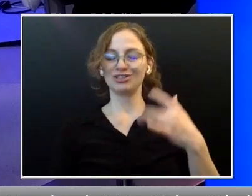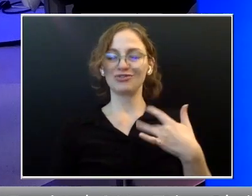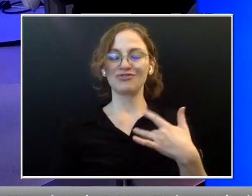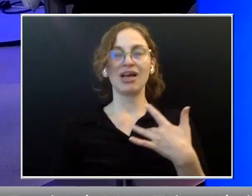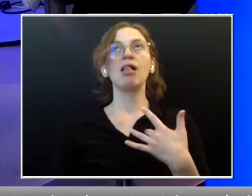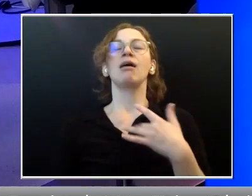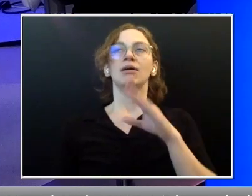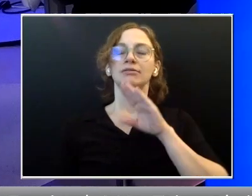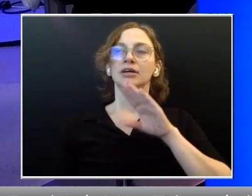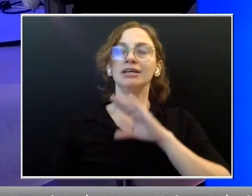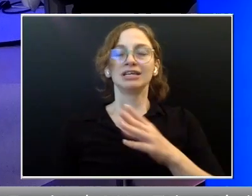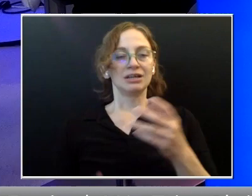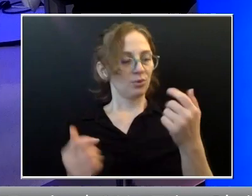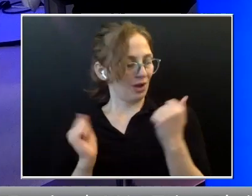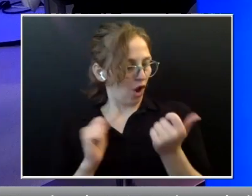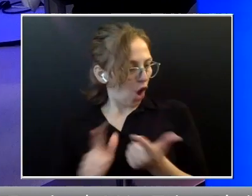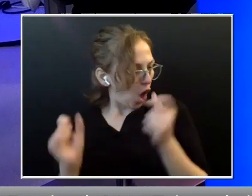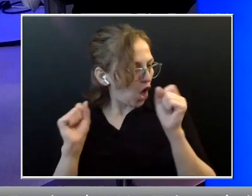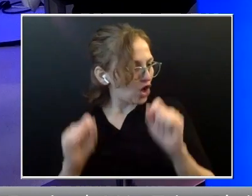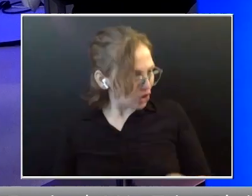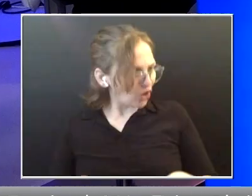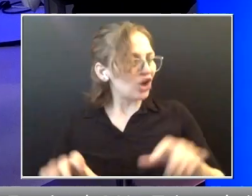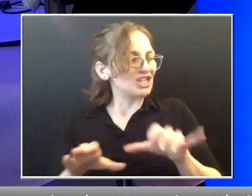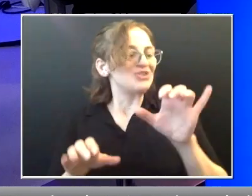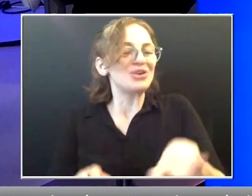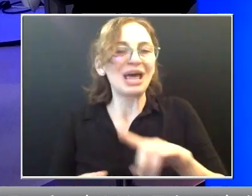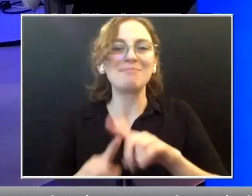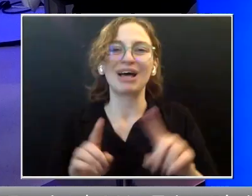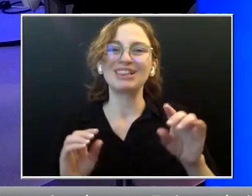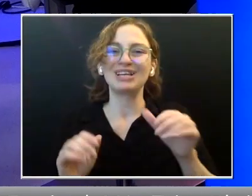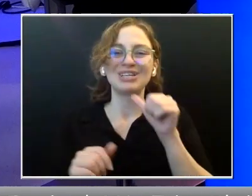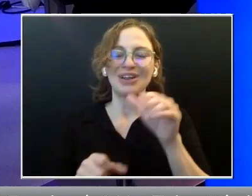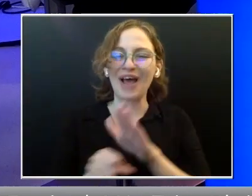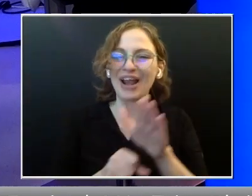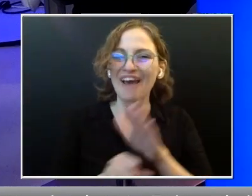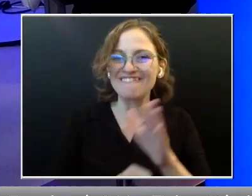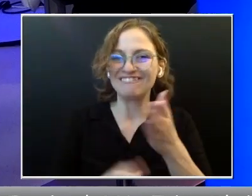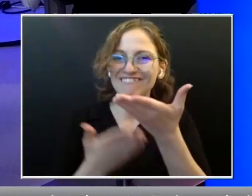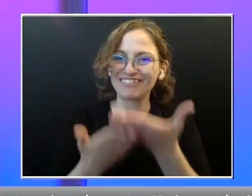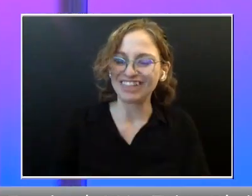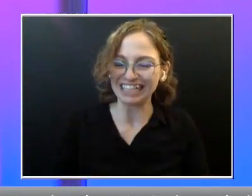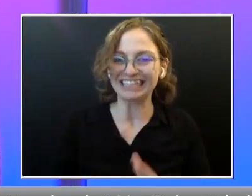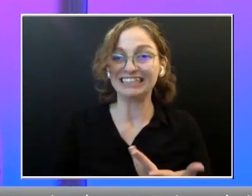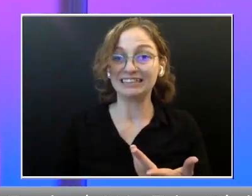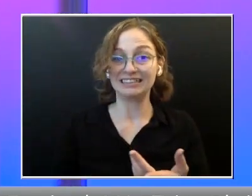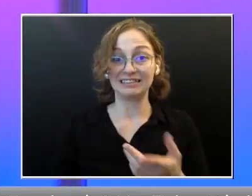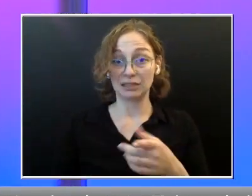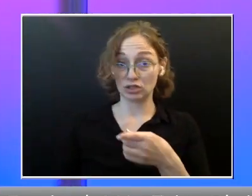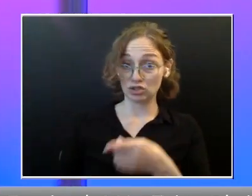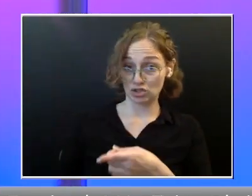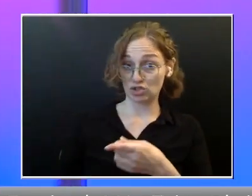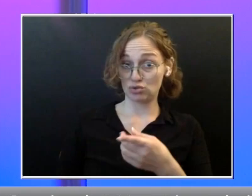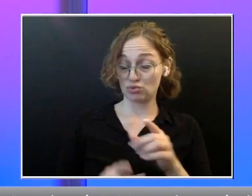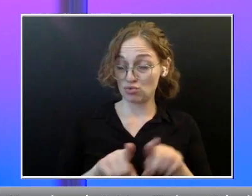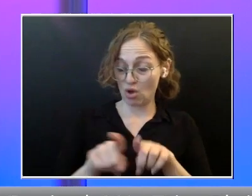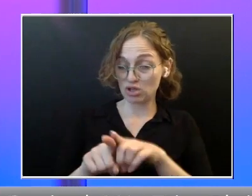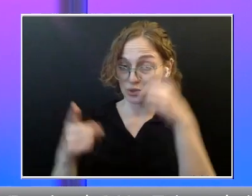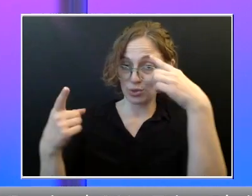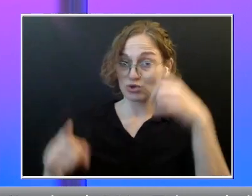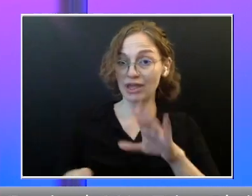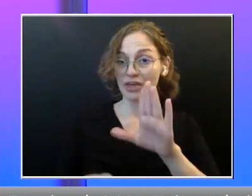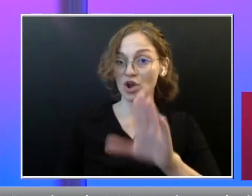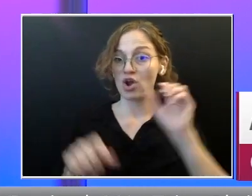attribute Angela's recovery to also the exercise that she's doing? Well, yeah, absolutely. You know, one of the things I